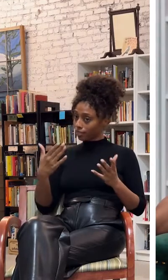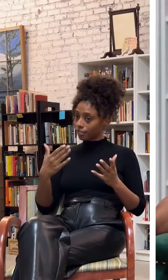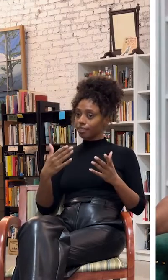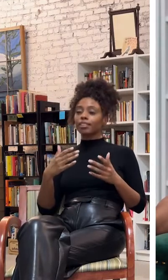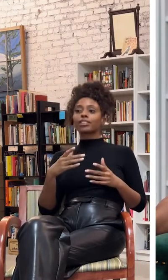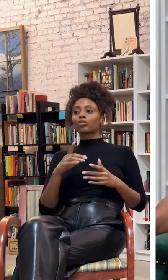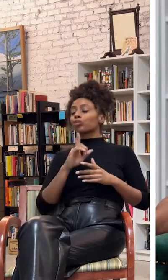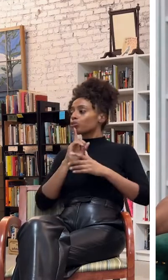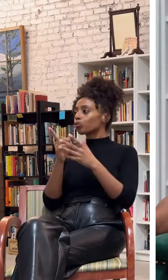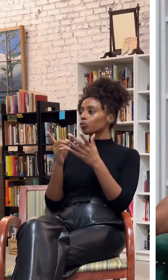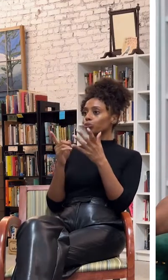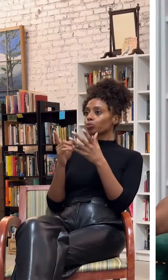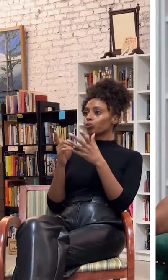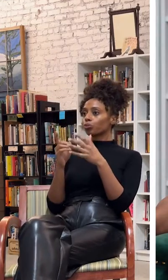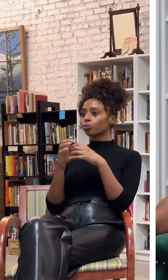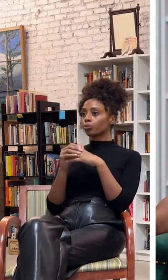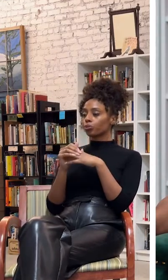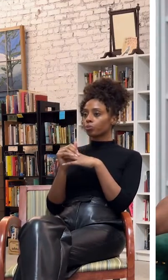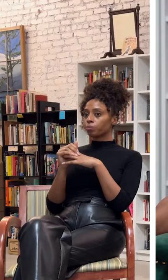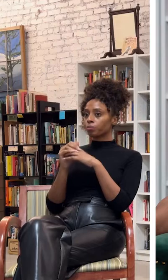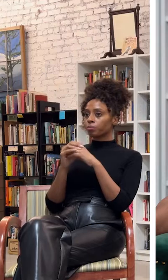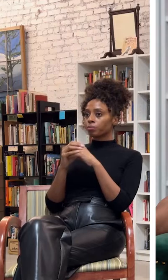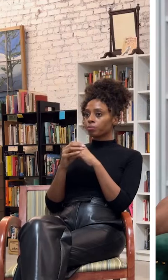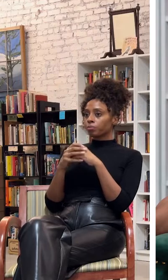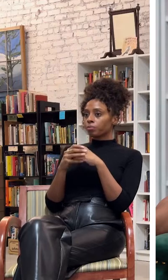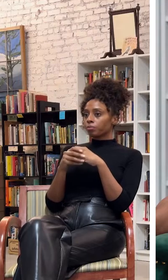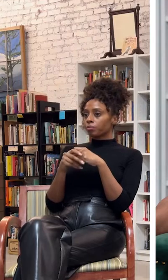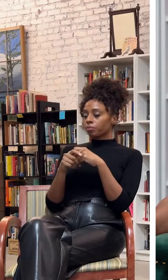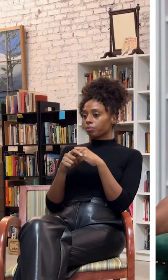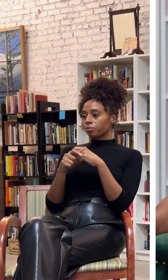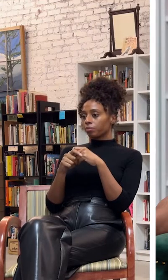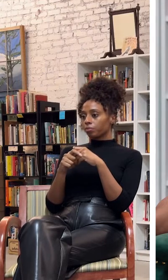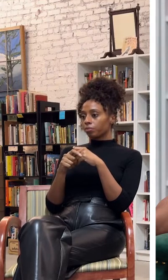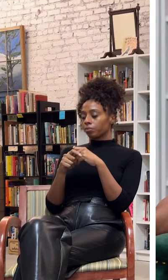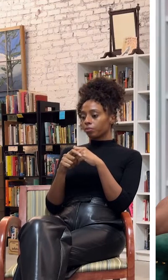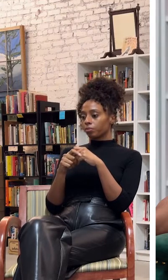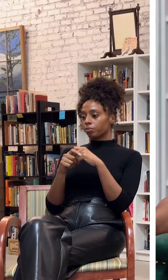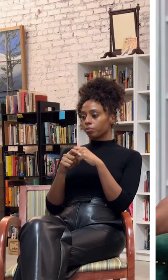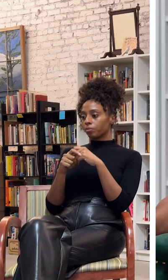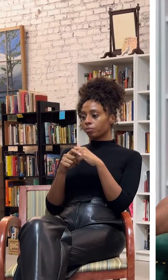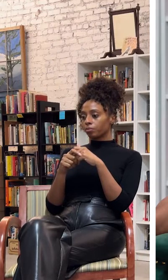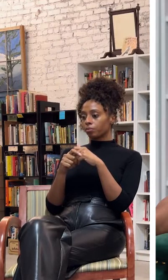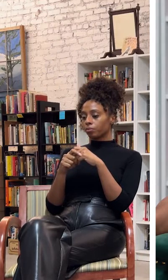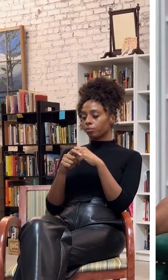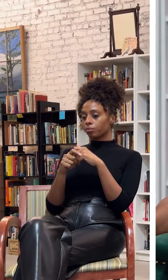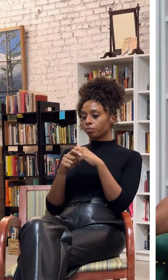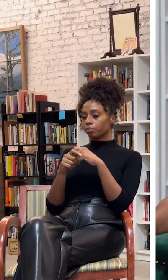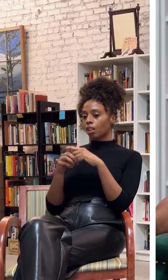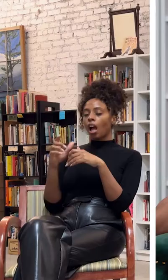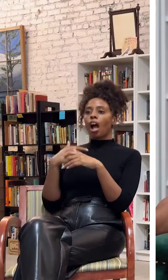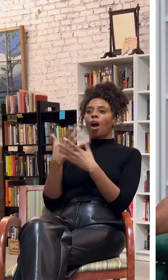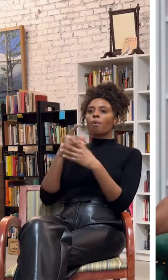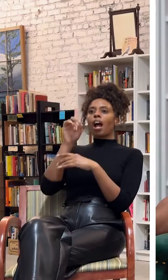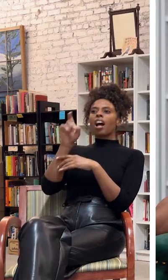Yeah, it's the truth. Um, I want to ask you specifically about the practice of joy.